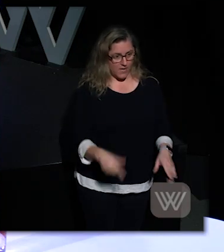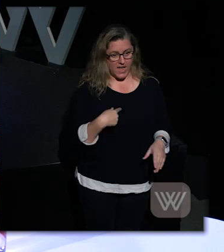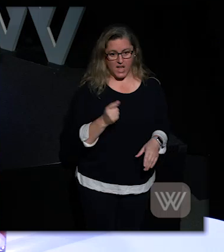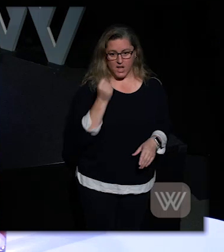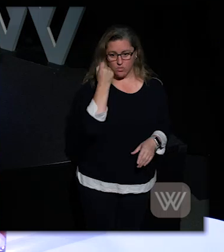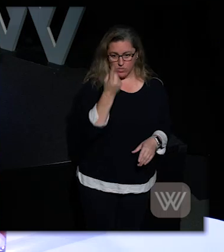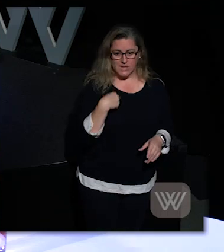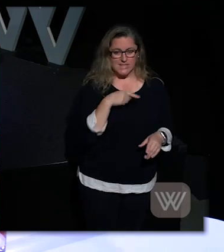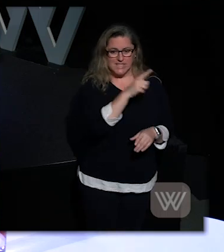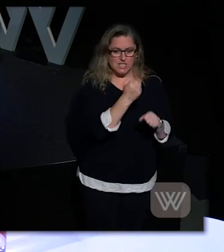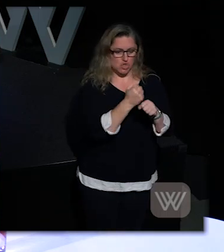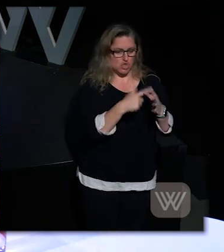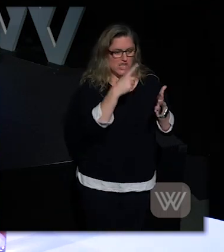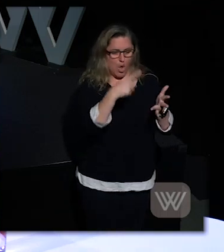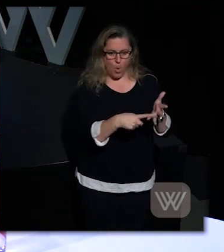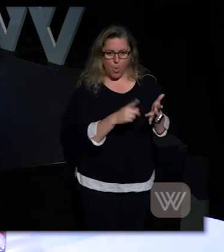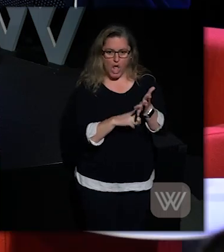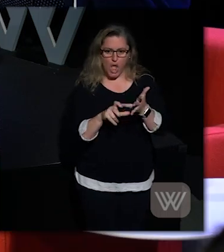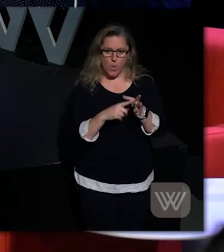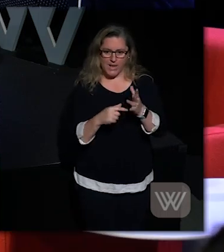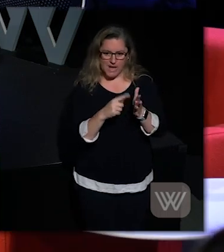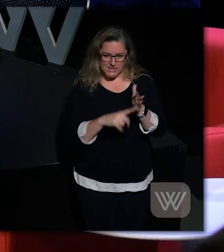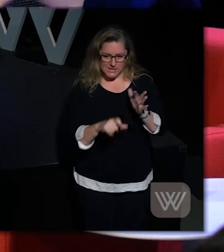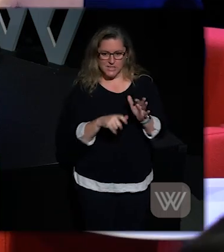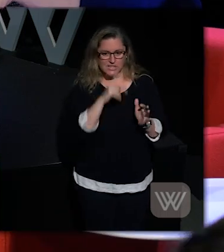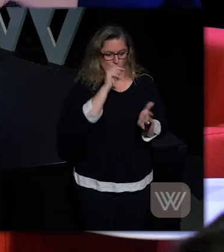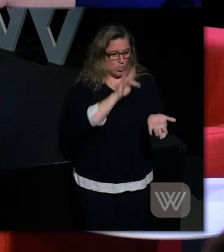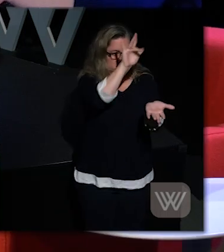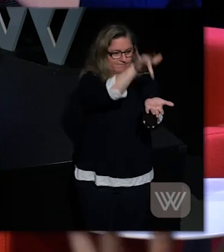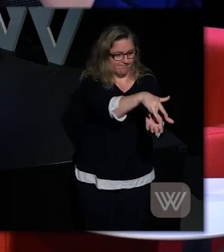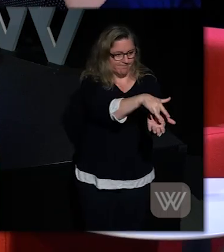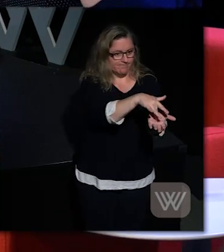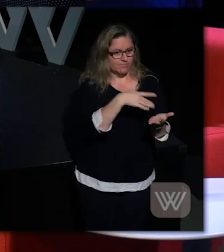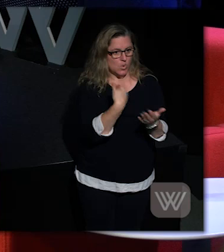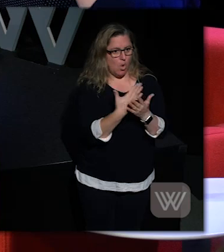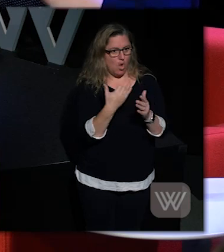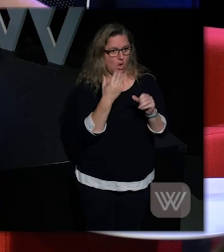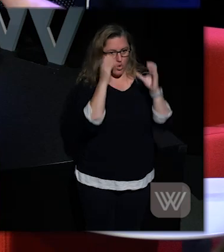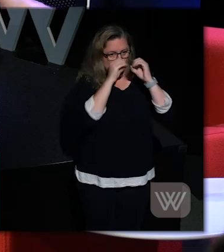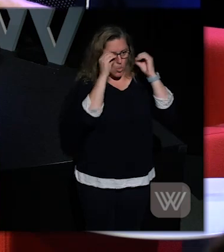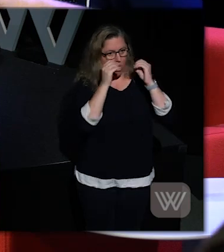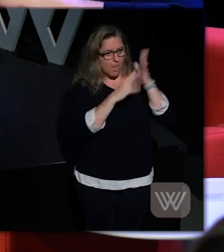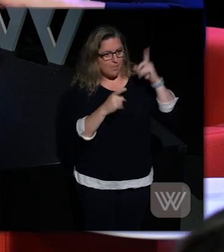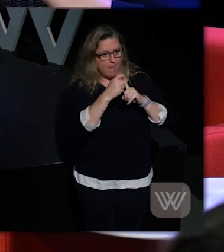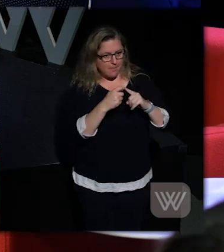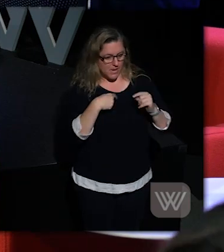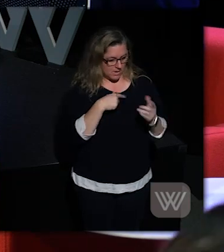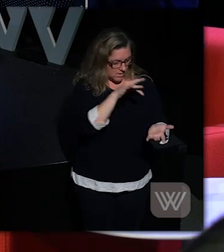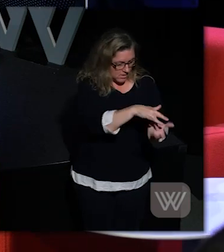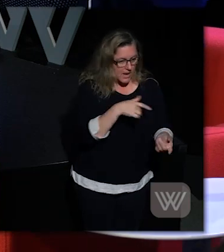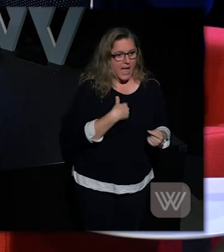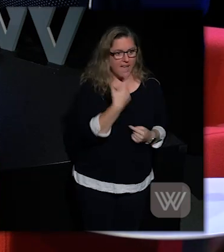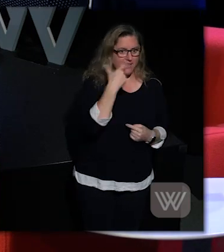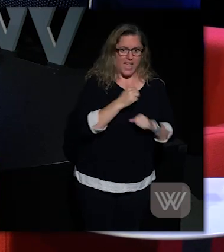tweets were geolocated. So you could just about pinpoint our house on Google Maps. And then almost at the same time, Don found